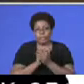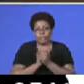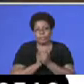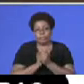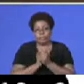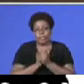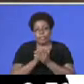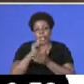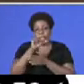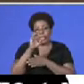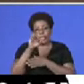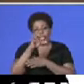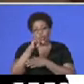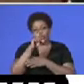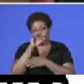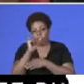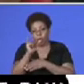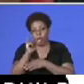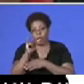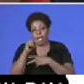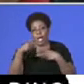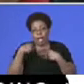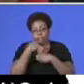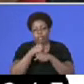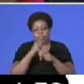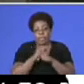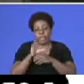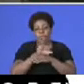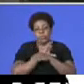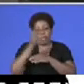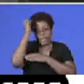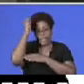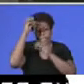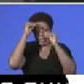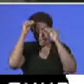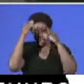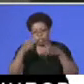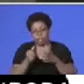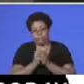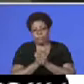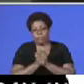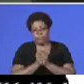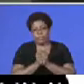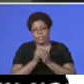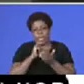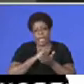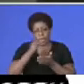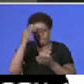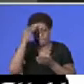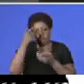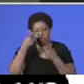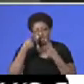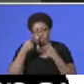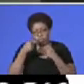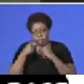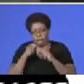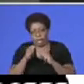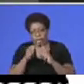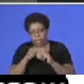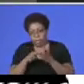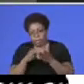brother, Leroy, also helping to make the computer his teacher. I like that they try to make the website for